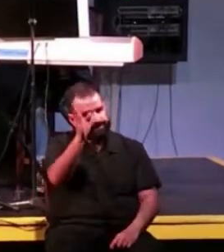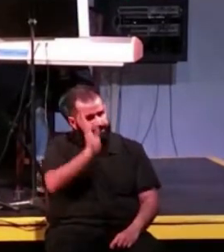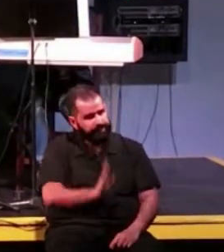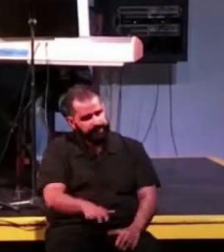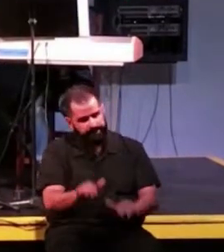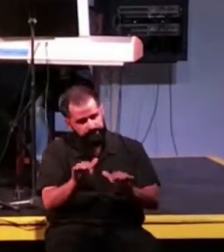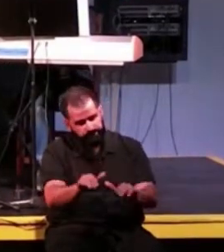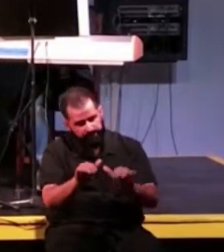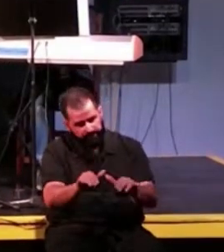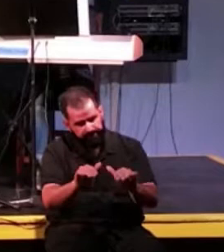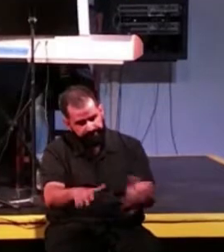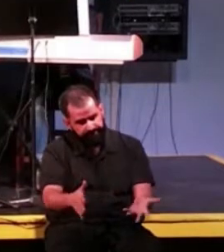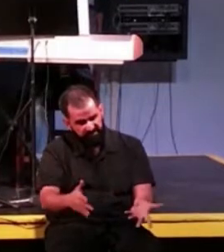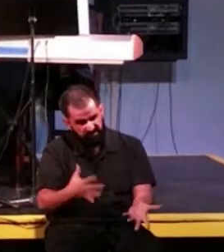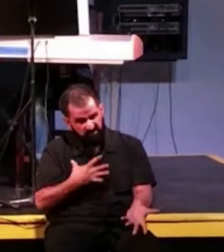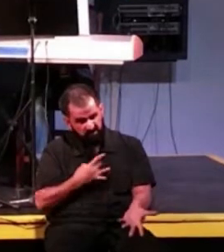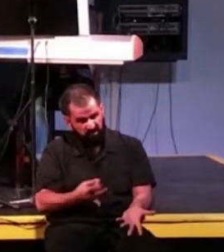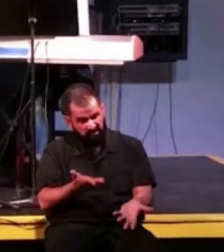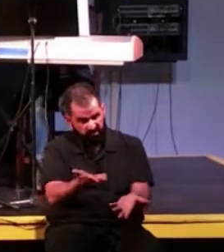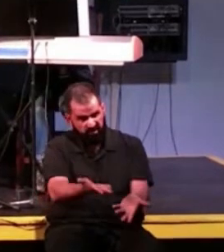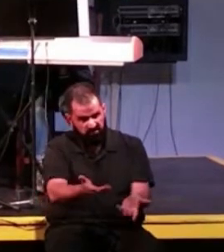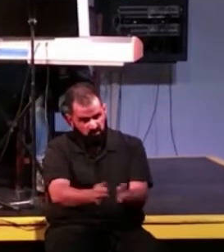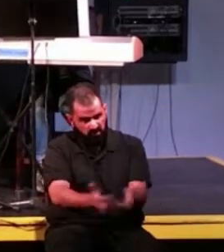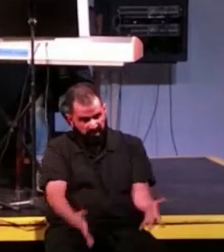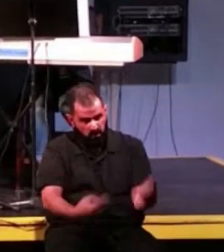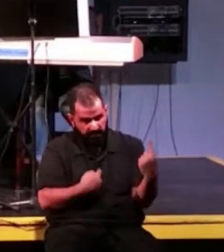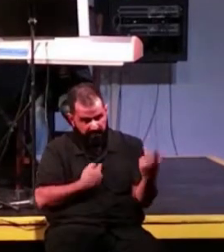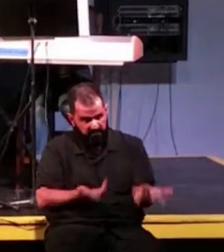you, how do you like your life without me?